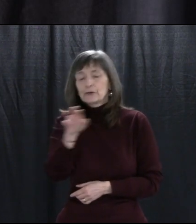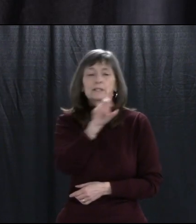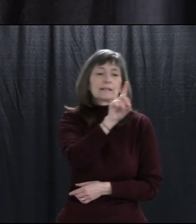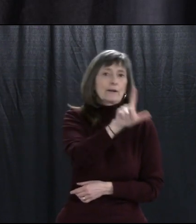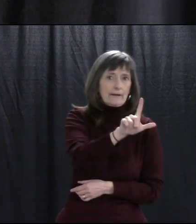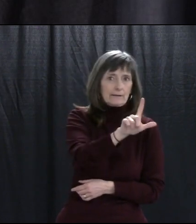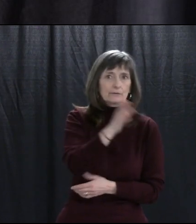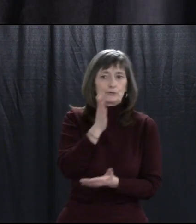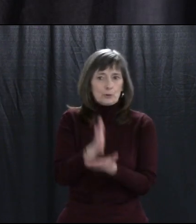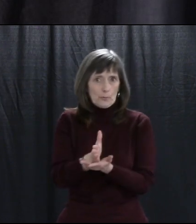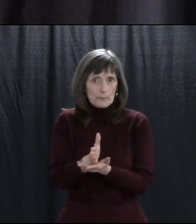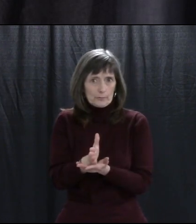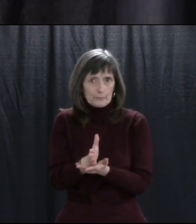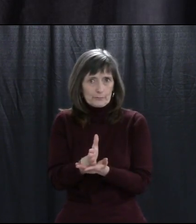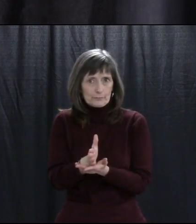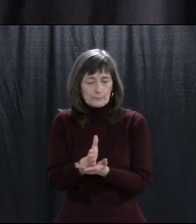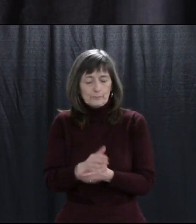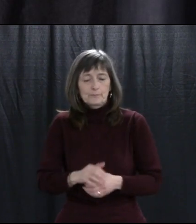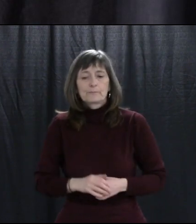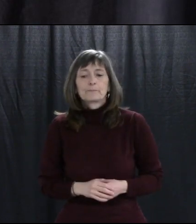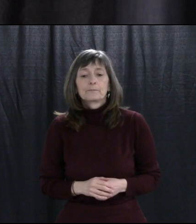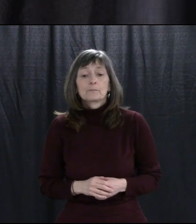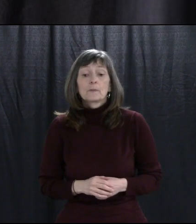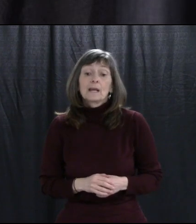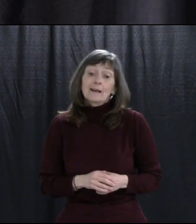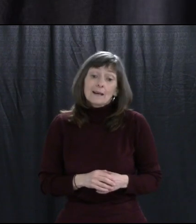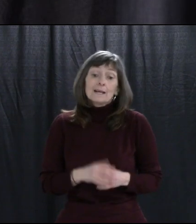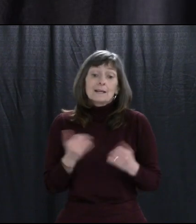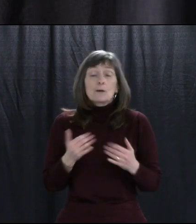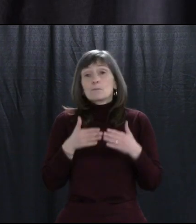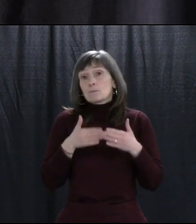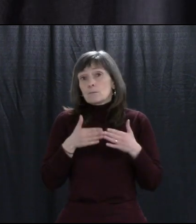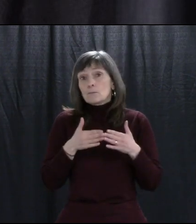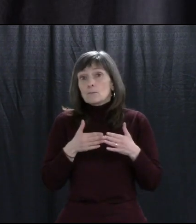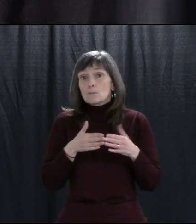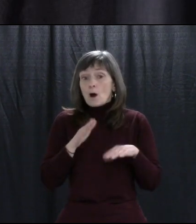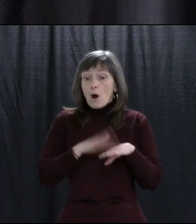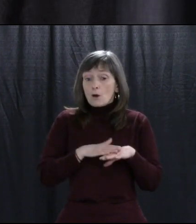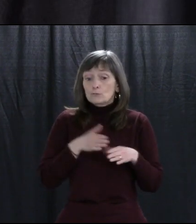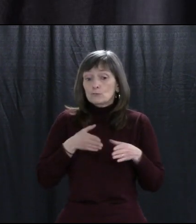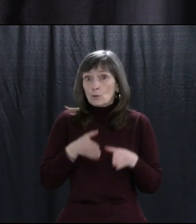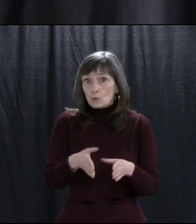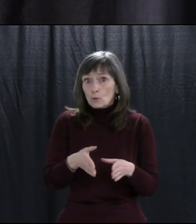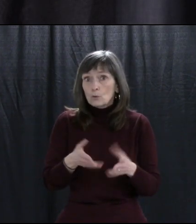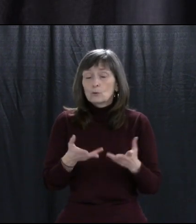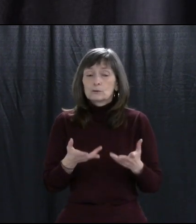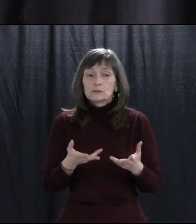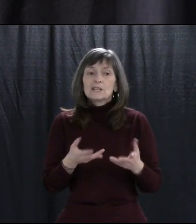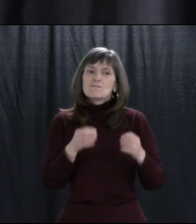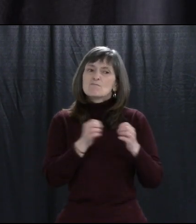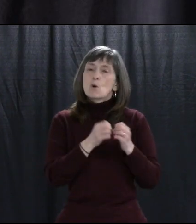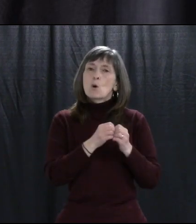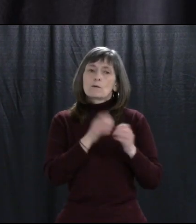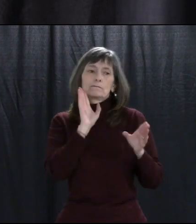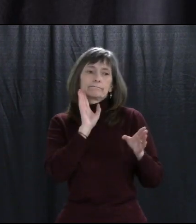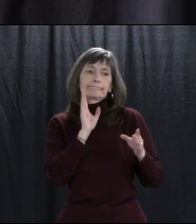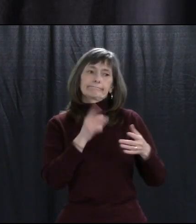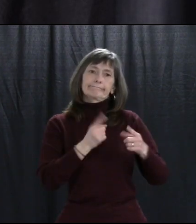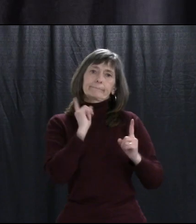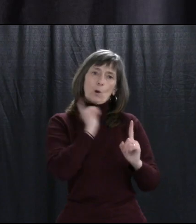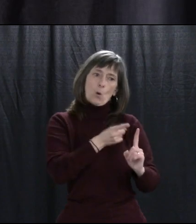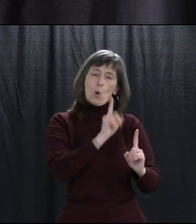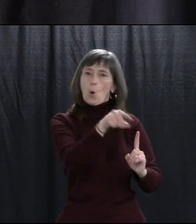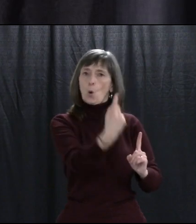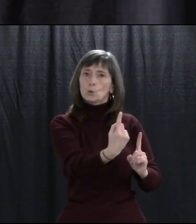beyond that, the issue of road access is really around industrial and commercial activity